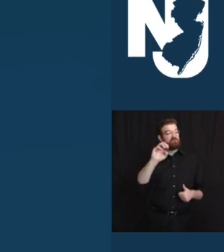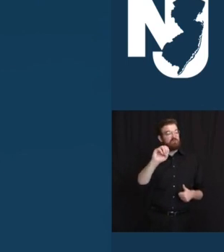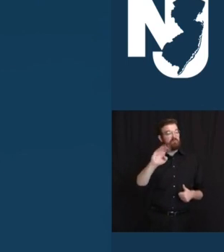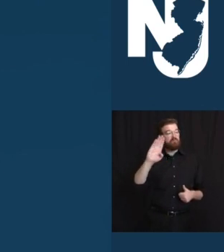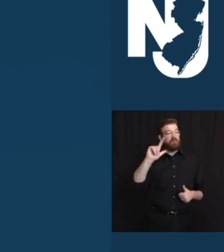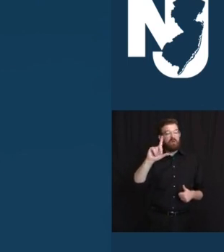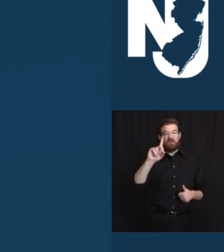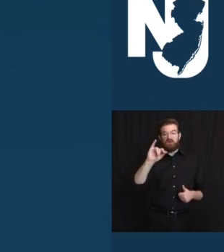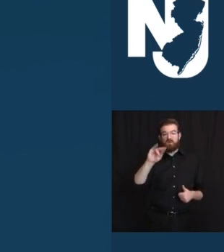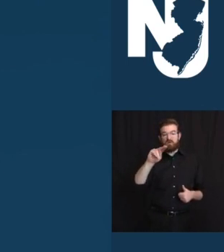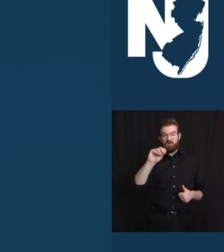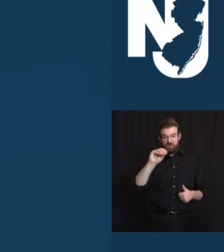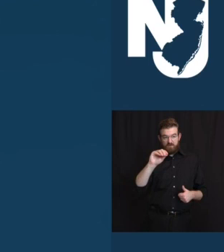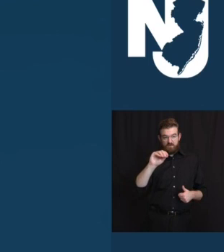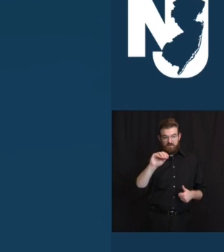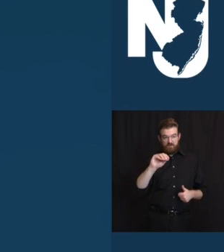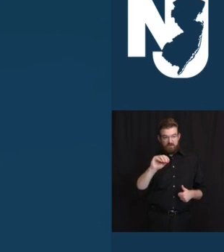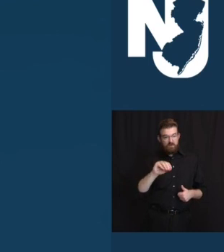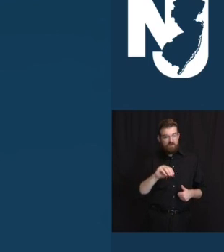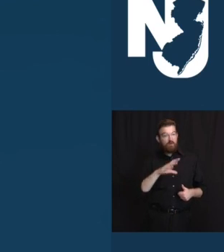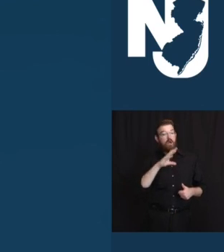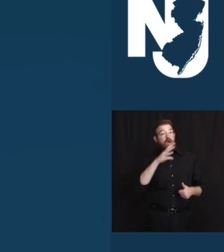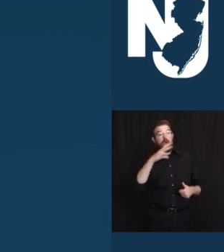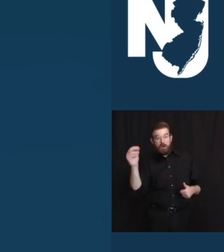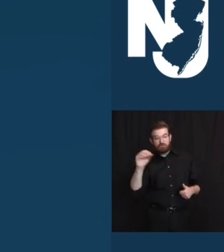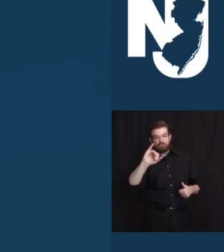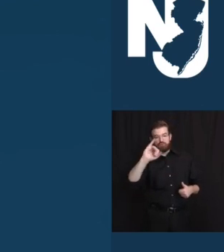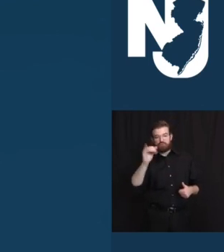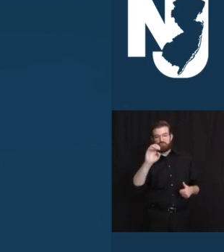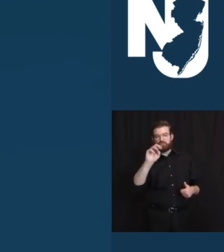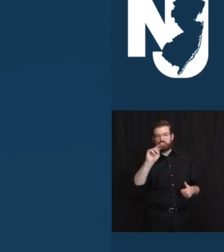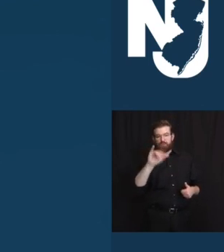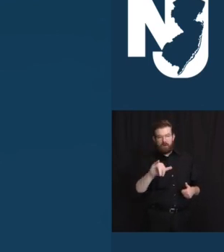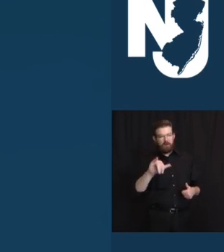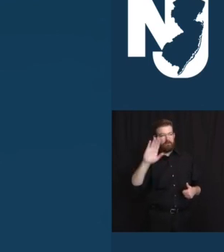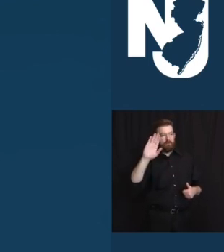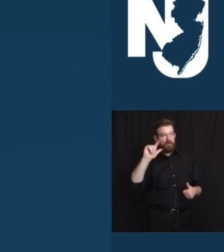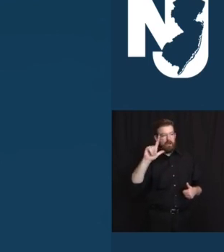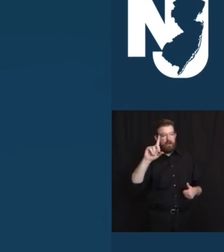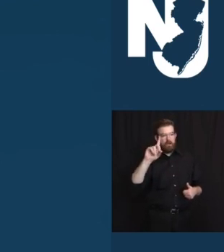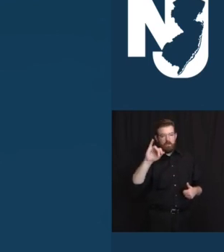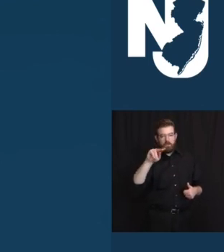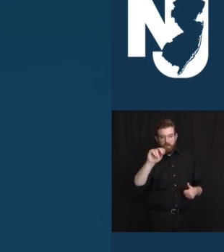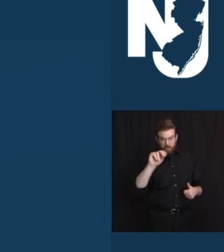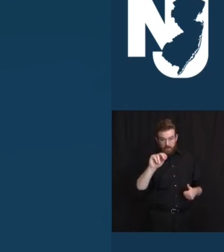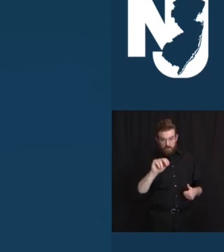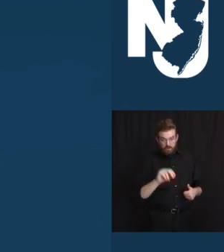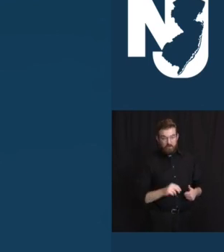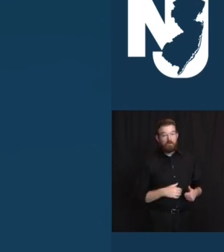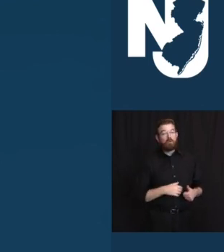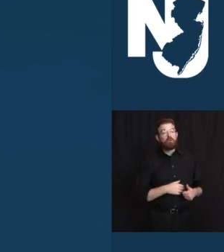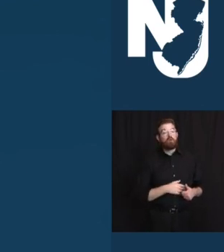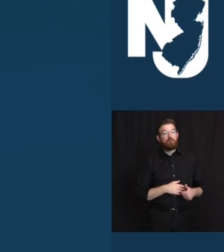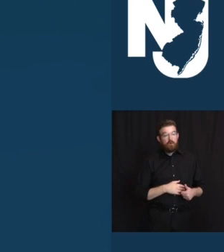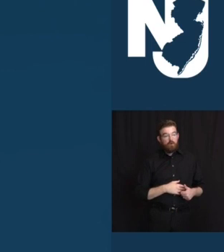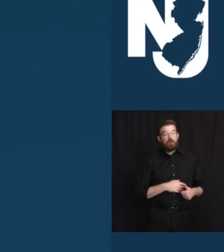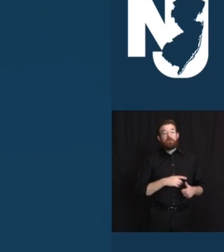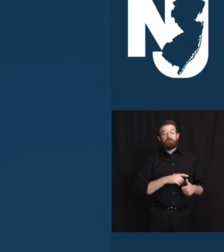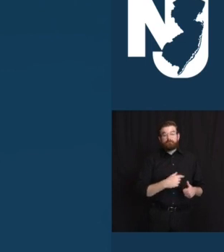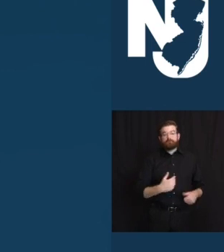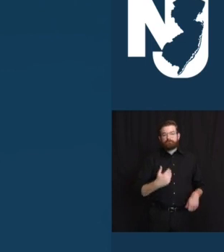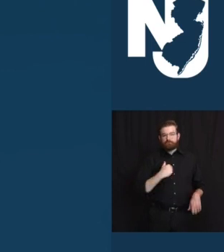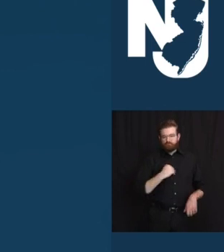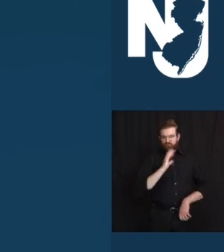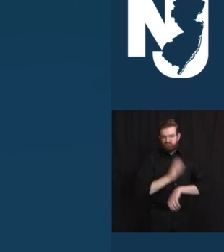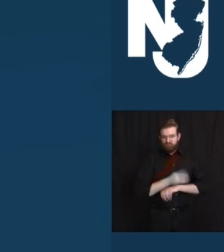Baldino. They were the parents of 3 daughters, Lisa, Jennifer, and Allison, and I had the great honor of